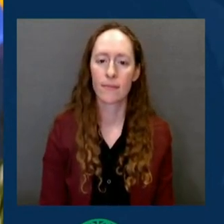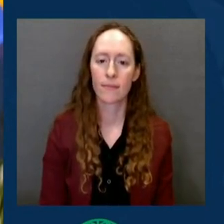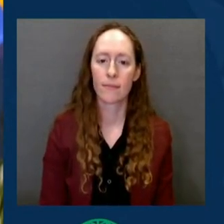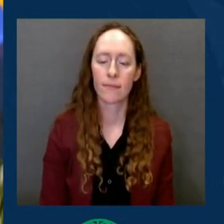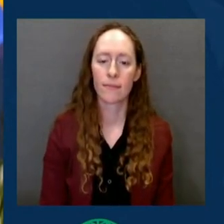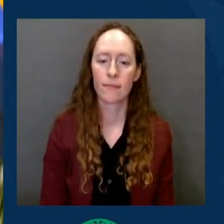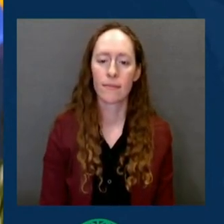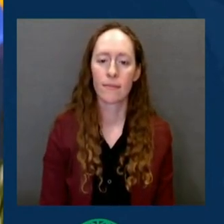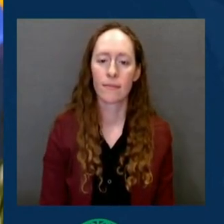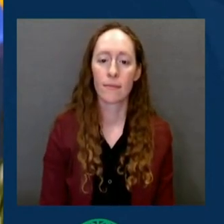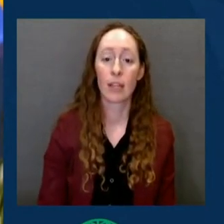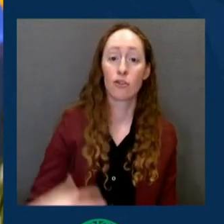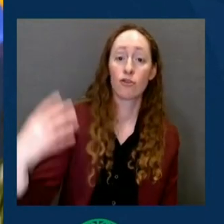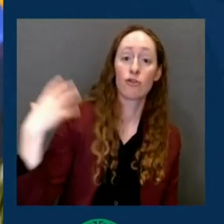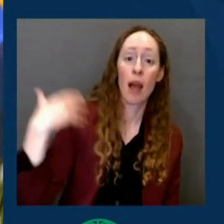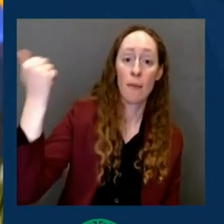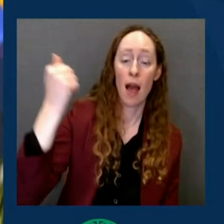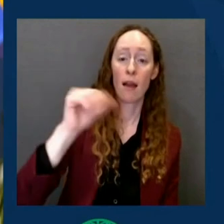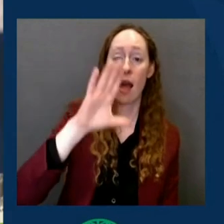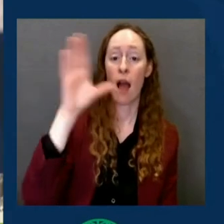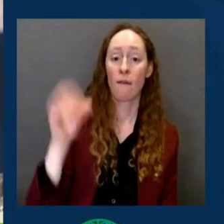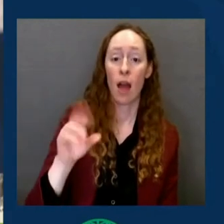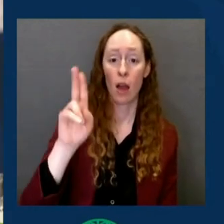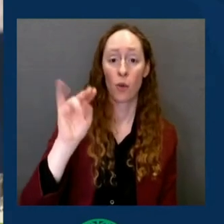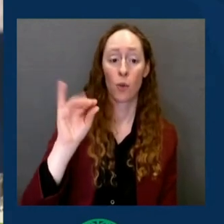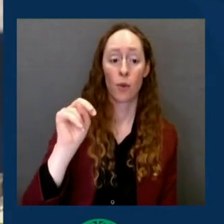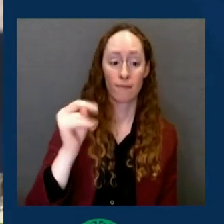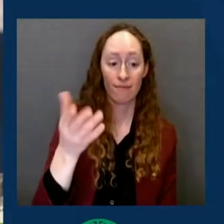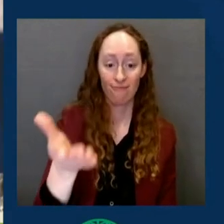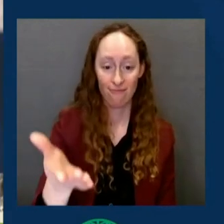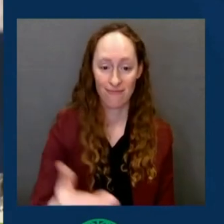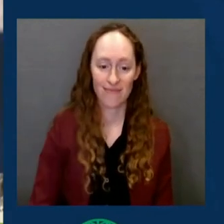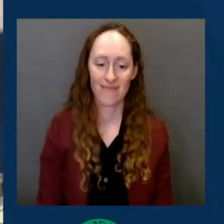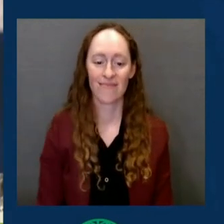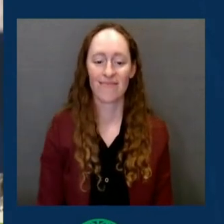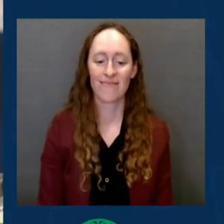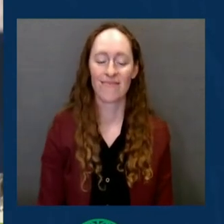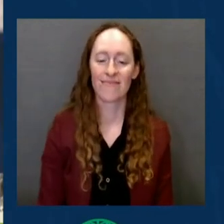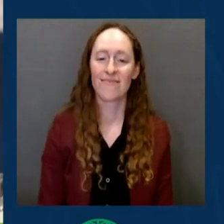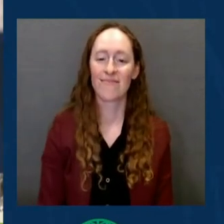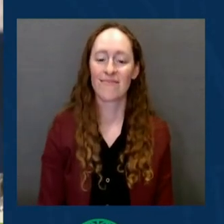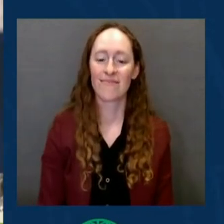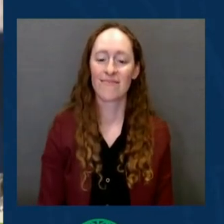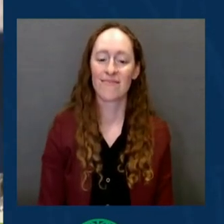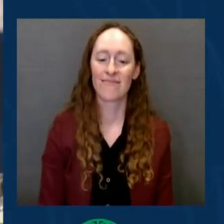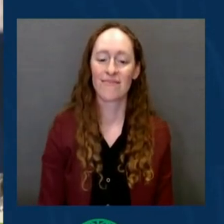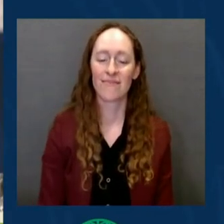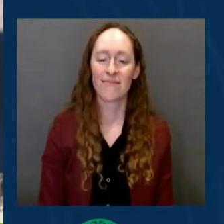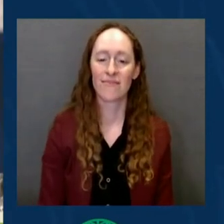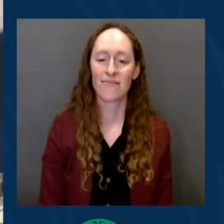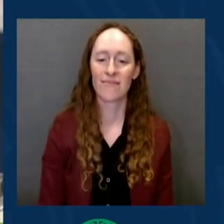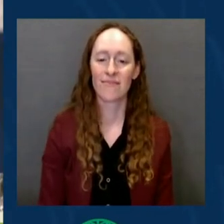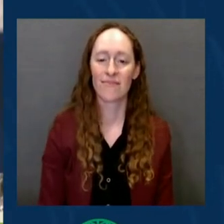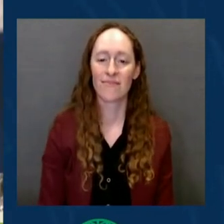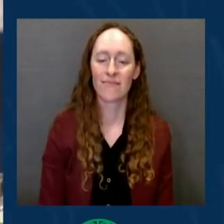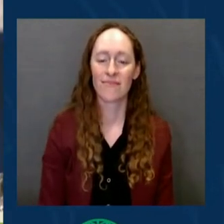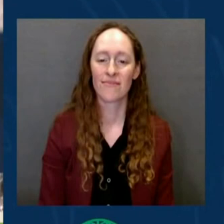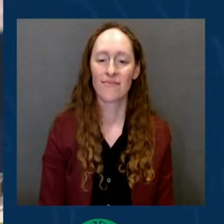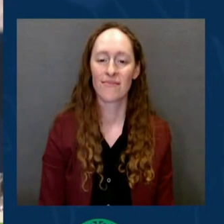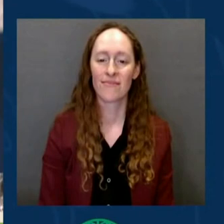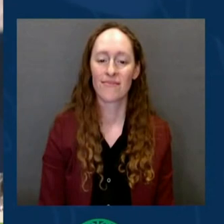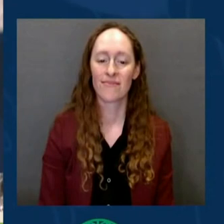Mahamat. Merci, Monsieur le Secrétaire d'État, Excellence. Thank you, Mr. Secretary of State, Your